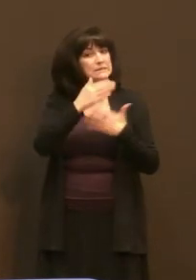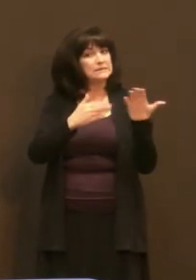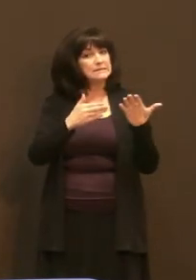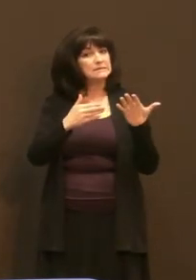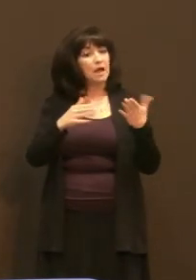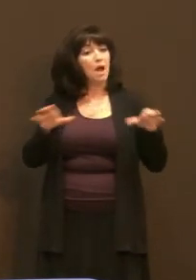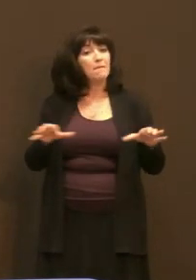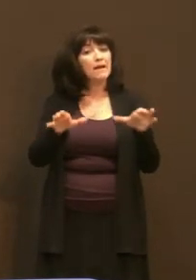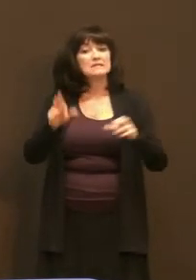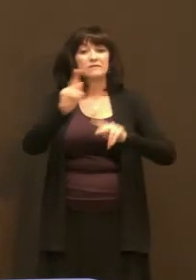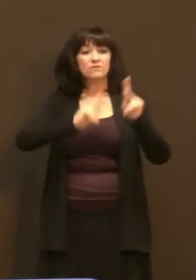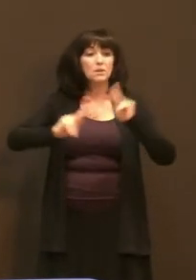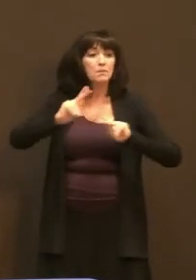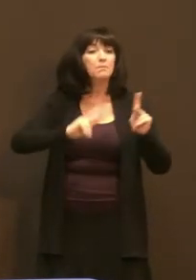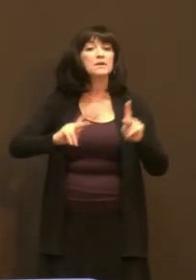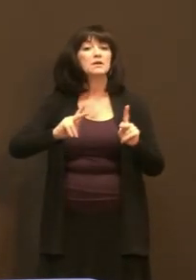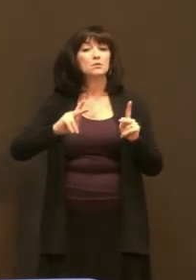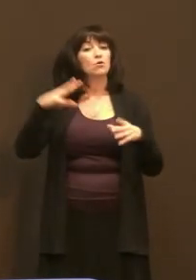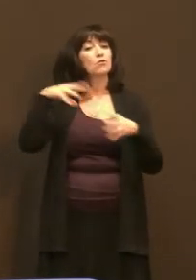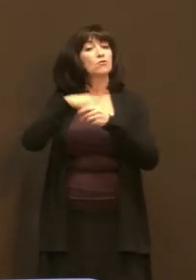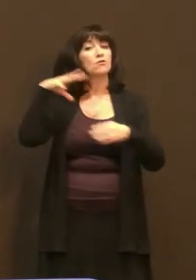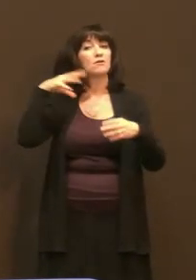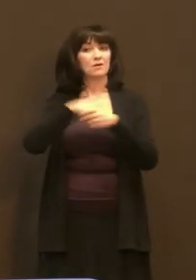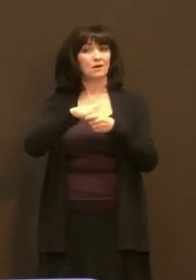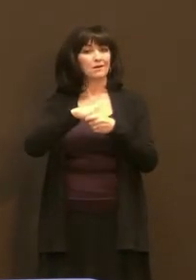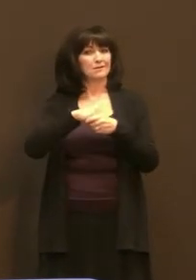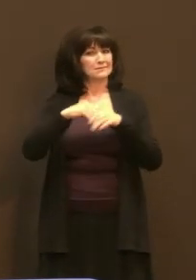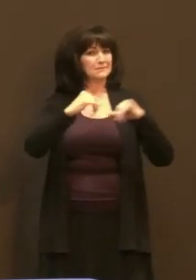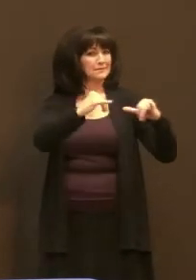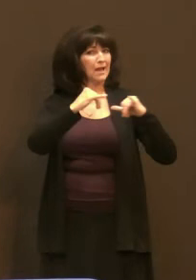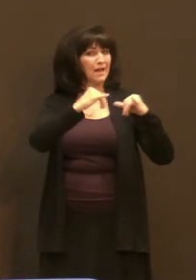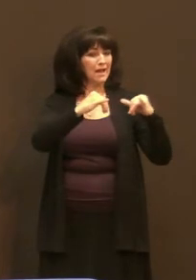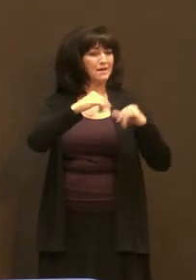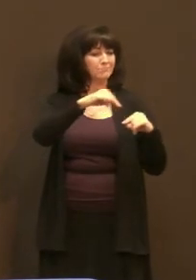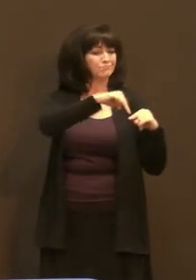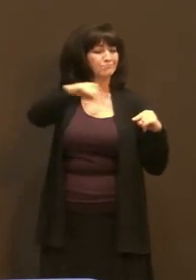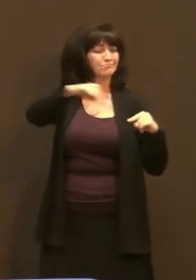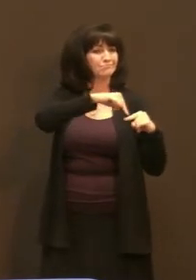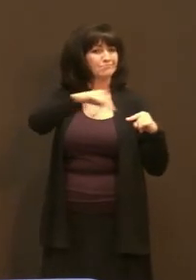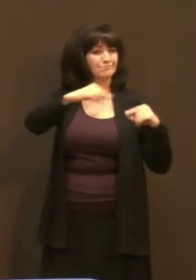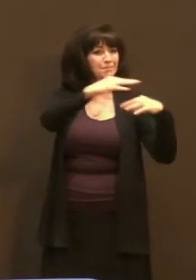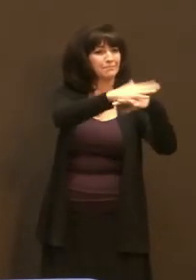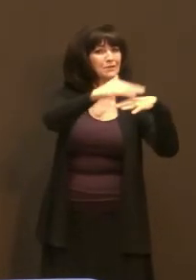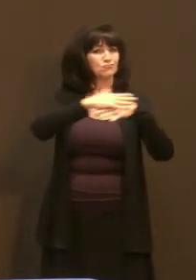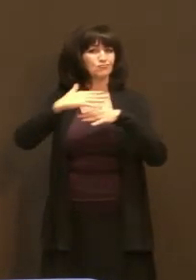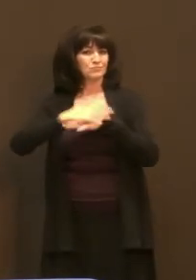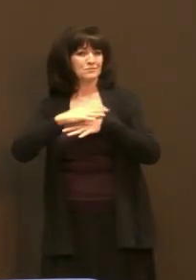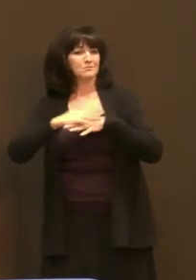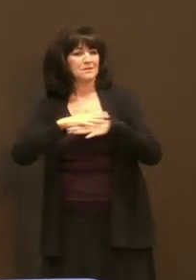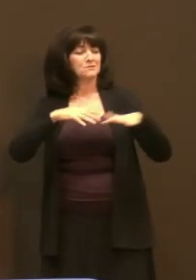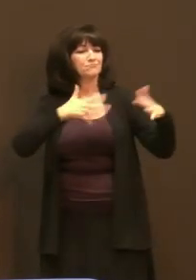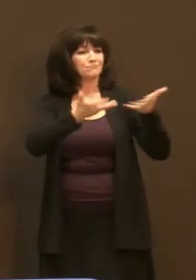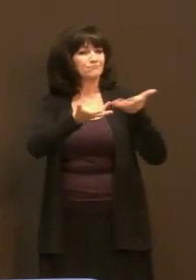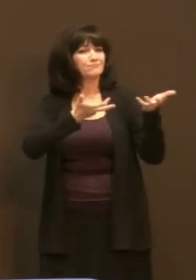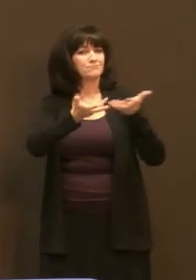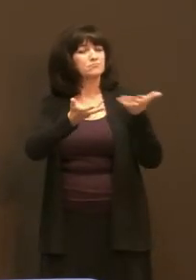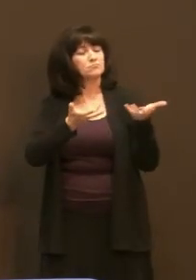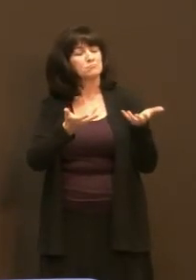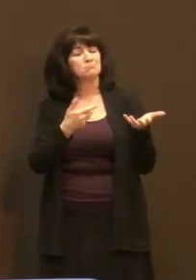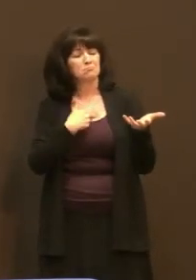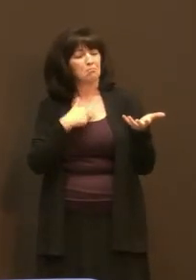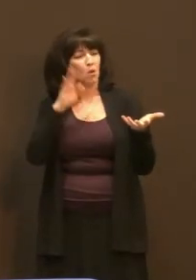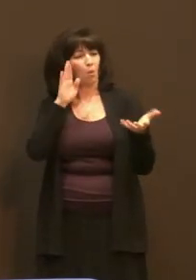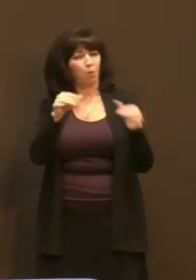will continue to communicate informally with Governor Hogan and his team on issues of mutual